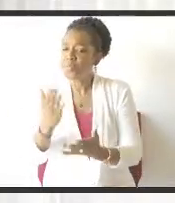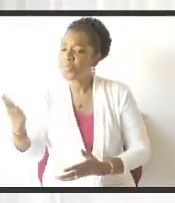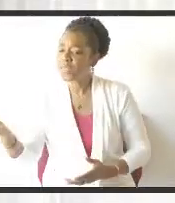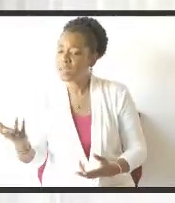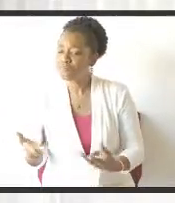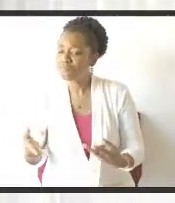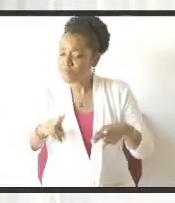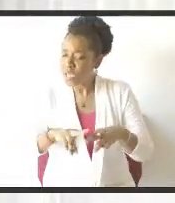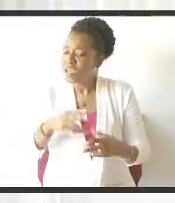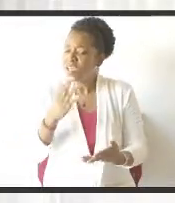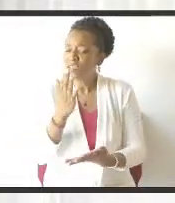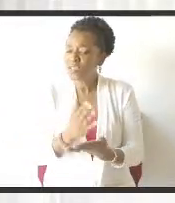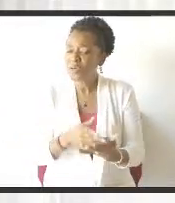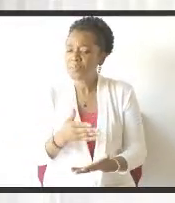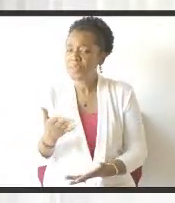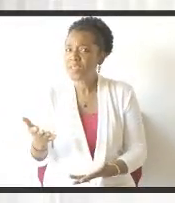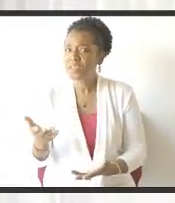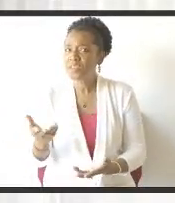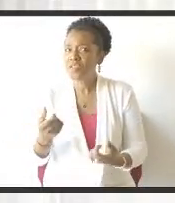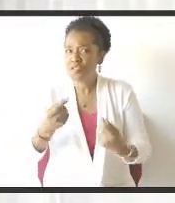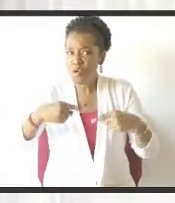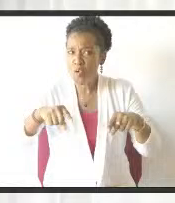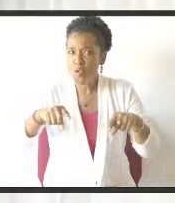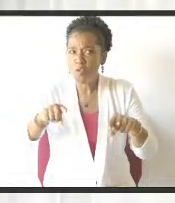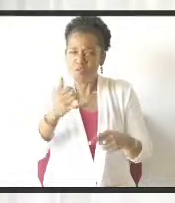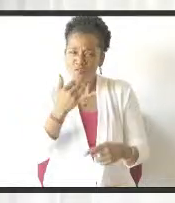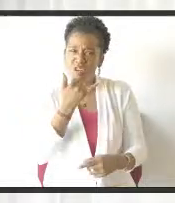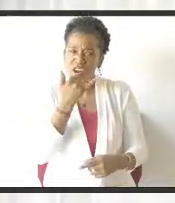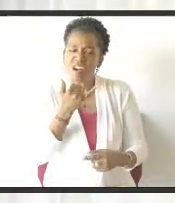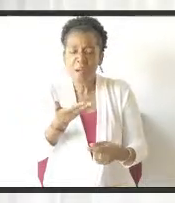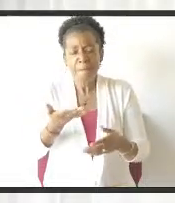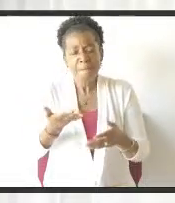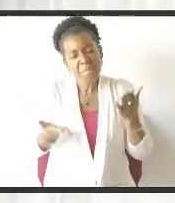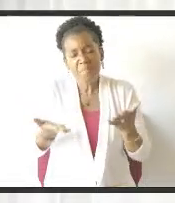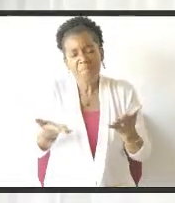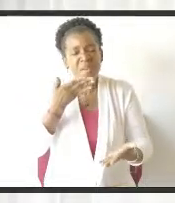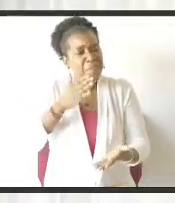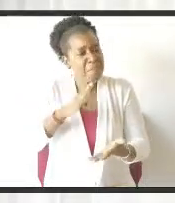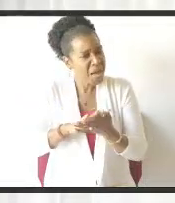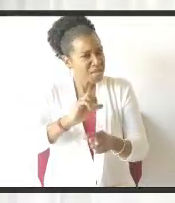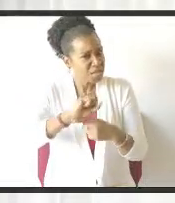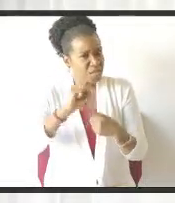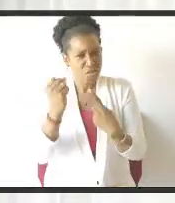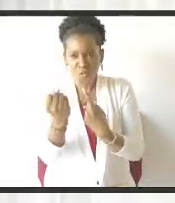when everything is in place, when you have all that you need and all that you want.